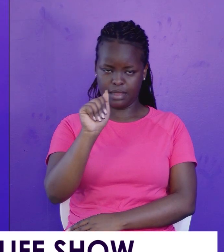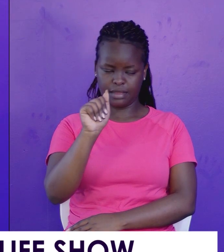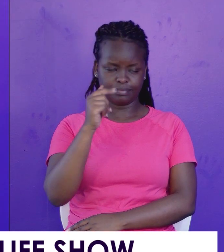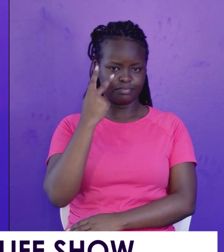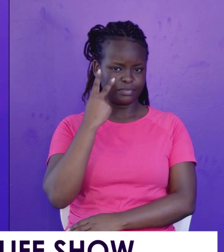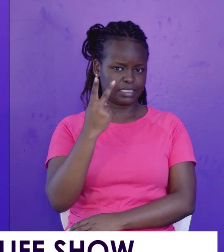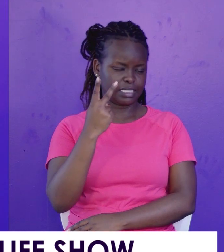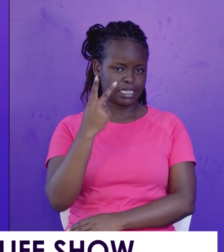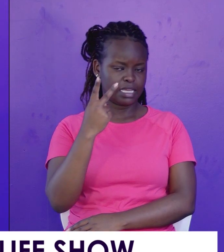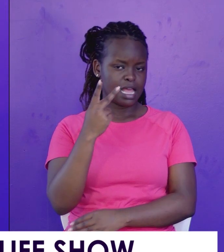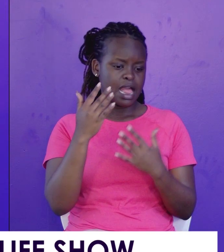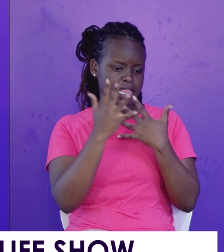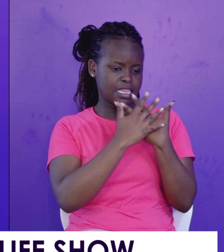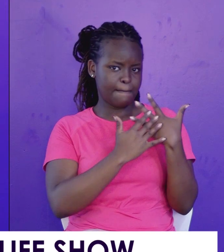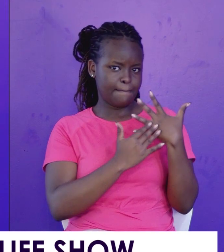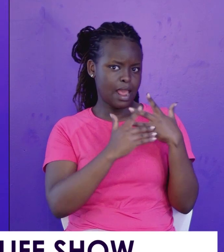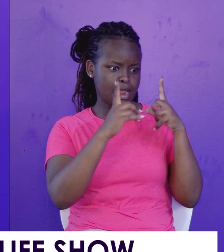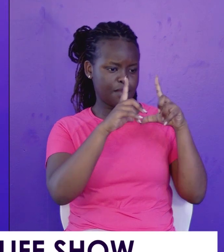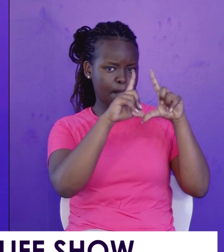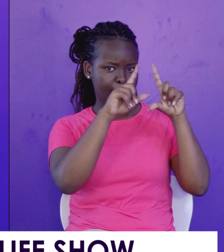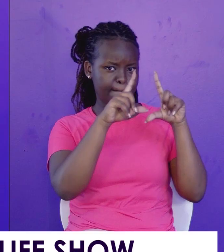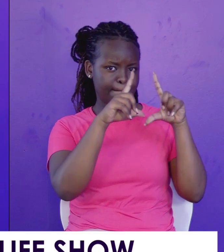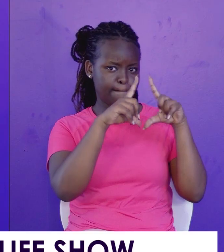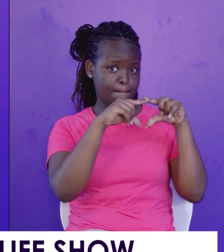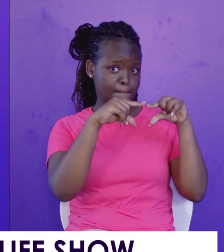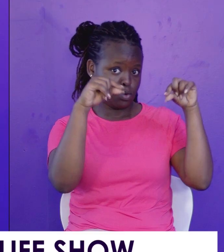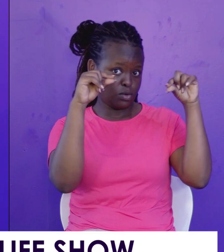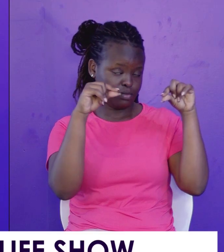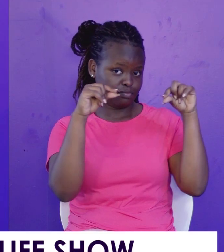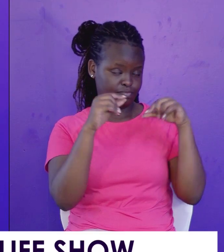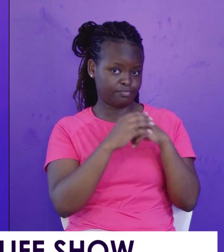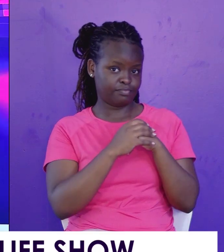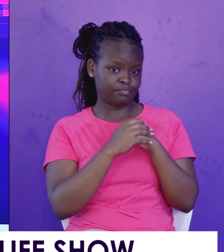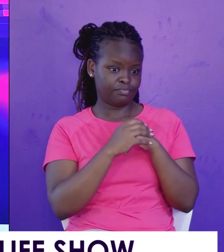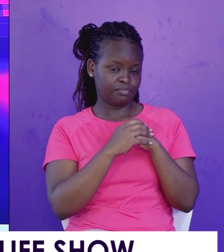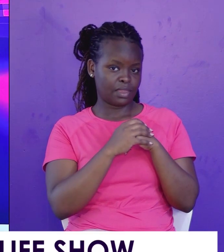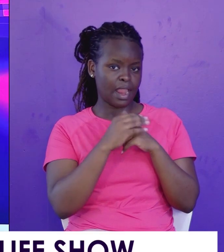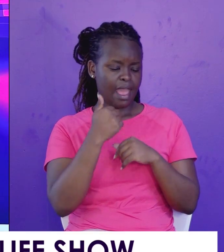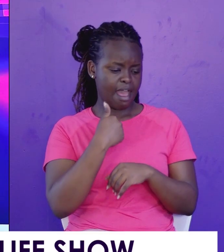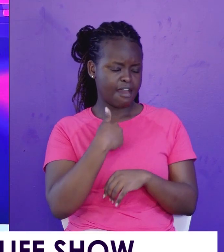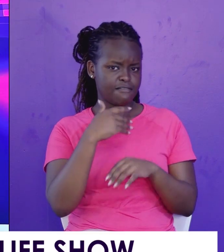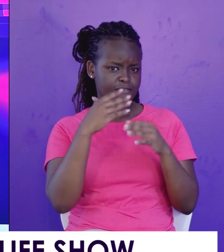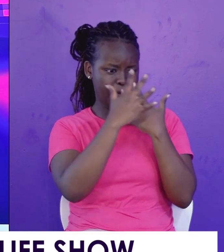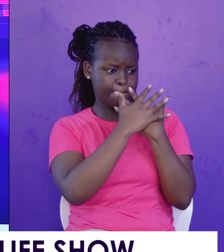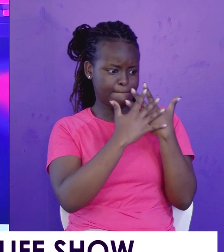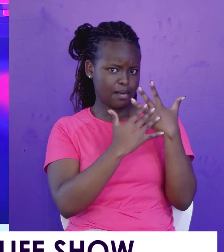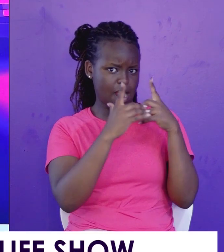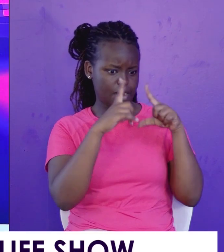moon. Yeah, I posted it. I took a photo of the blood moon. We had the blood moon yesterday.